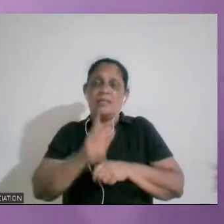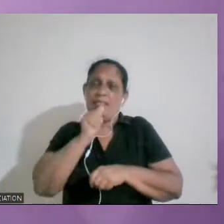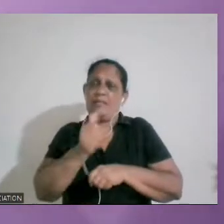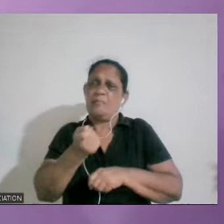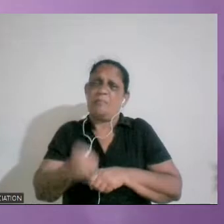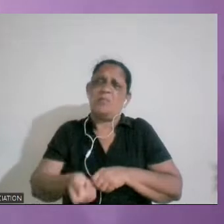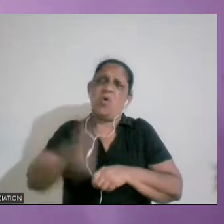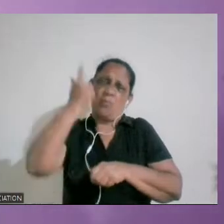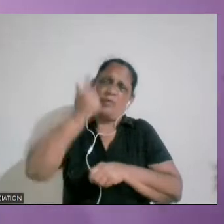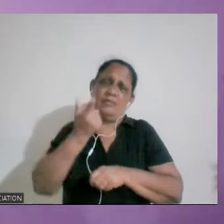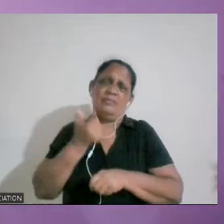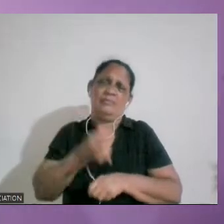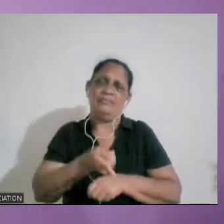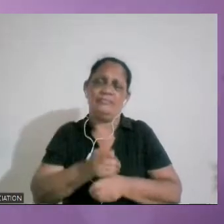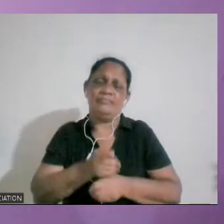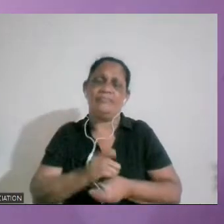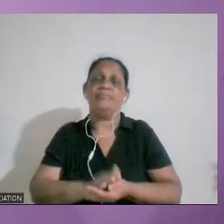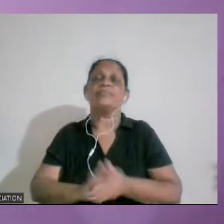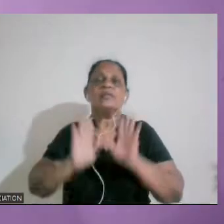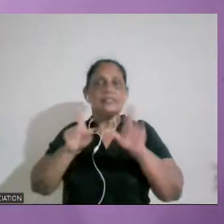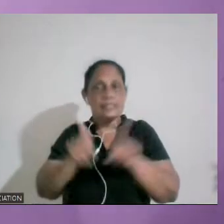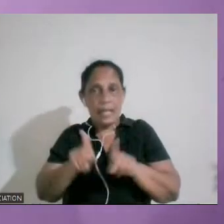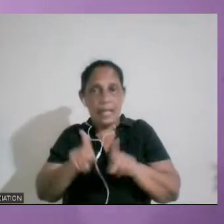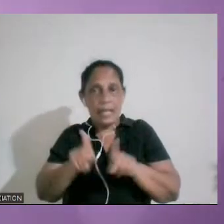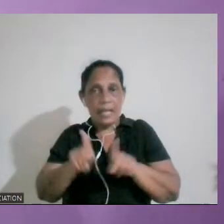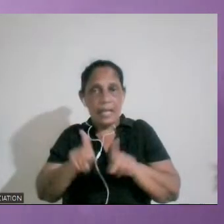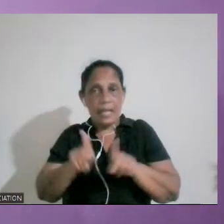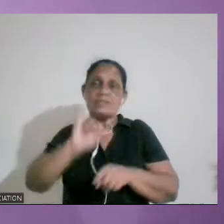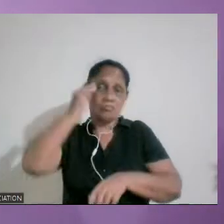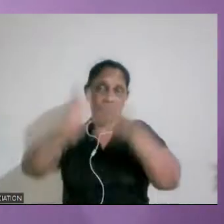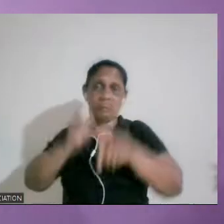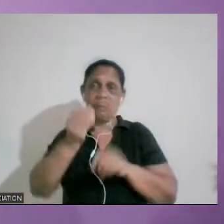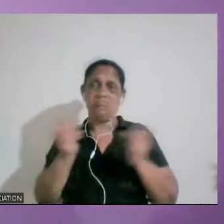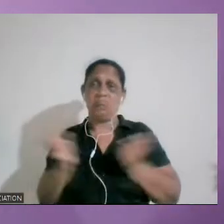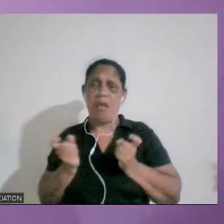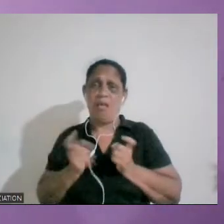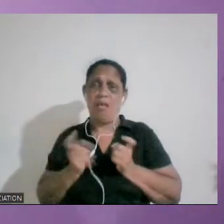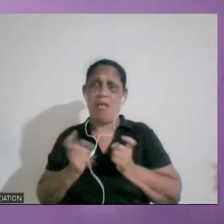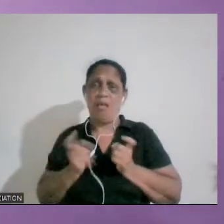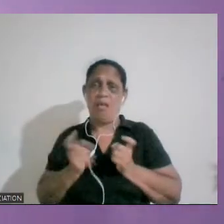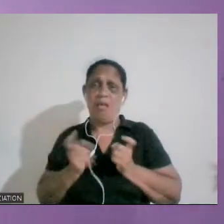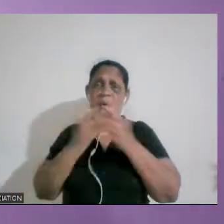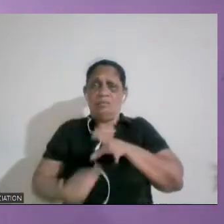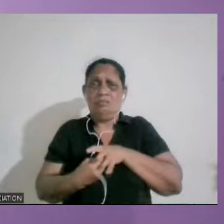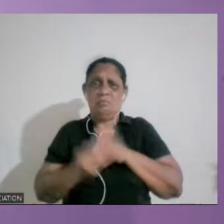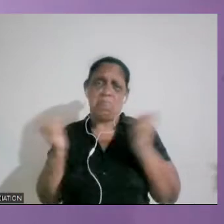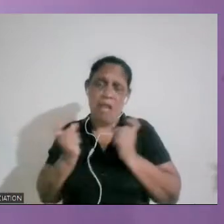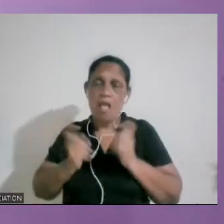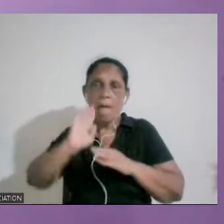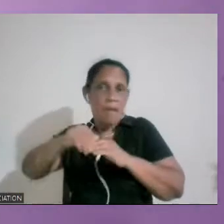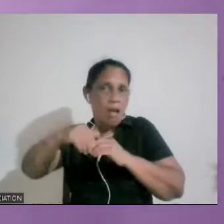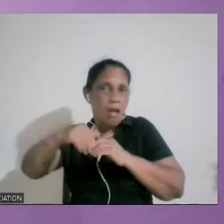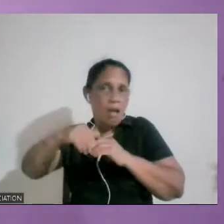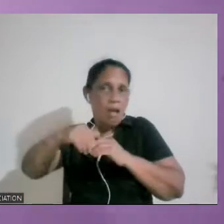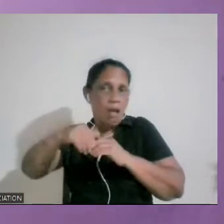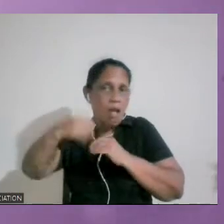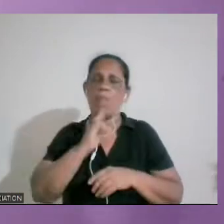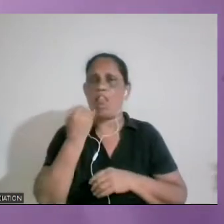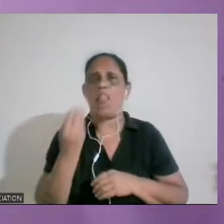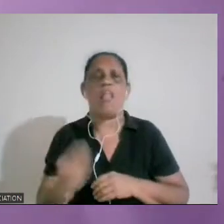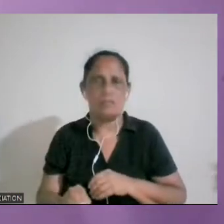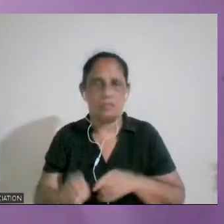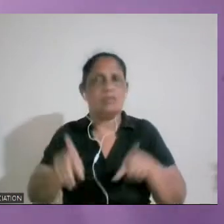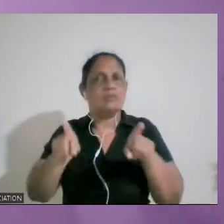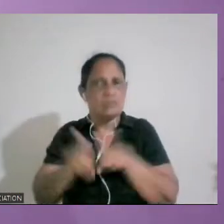women find it a bit daunting at first to insert, but thereafter it gets much easier and is a great option for